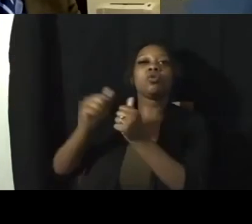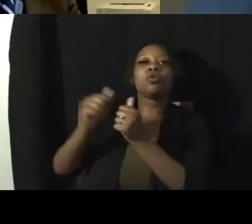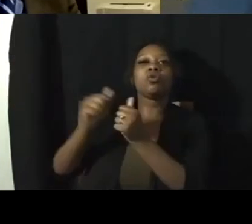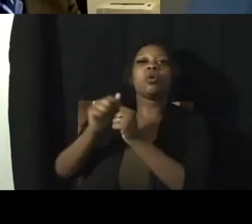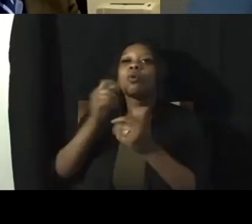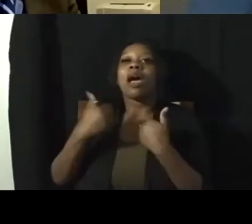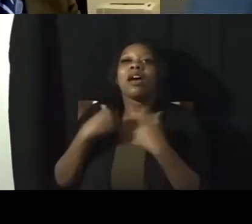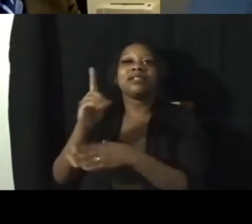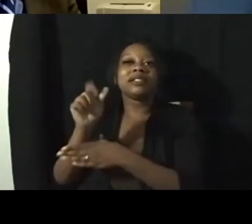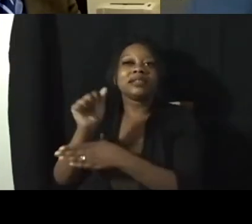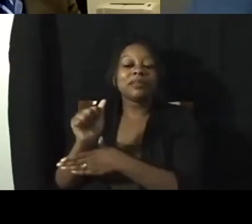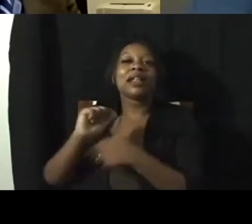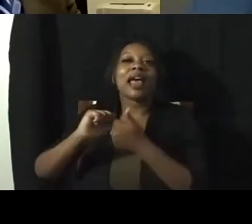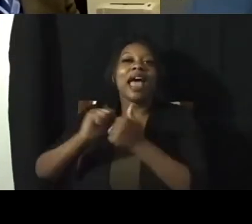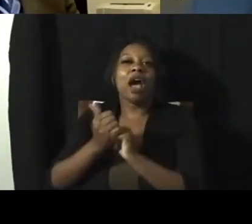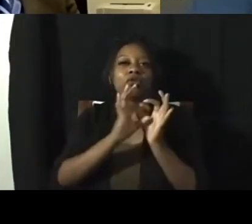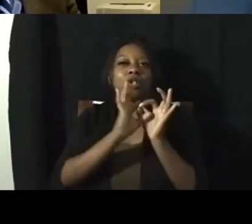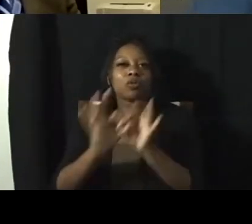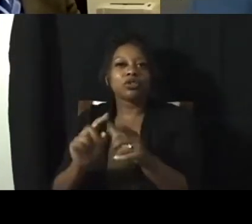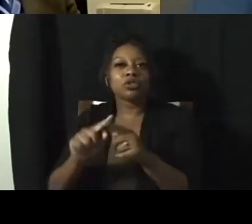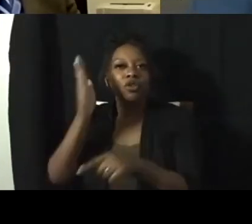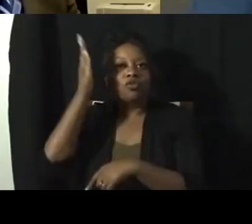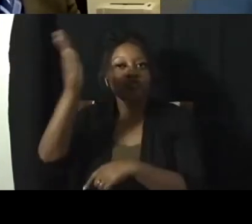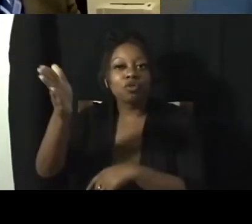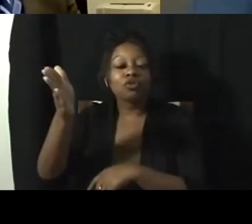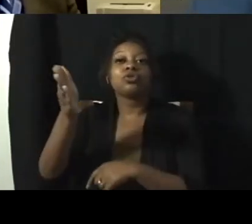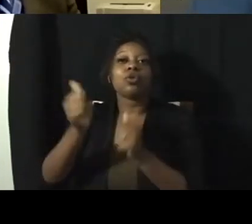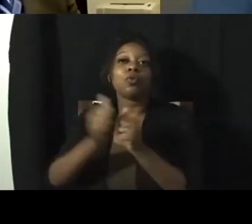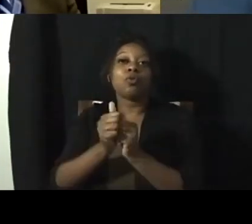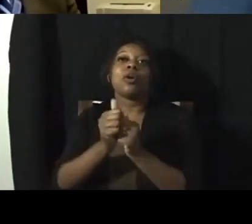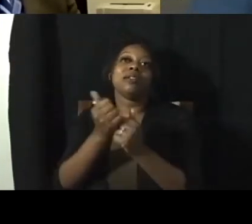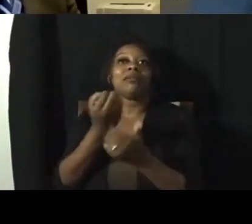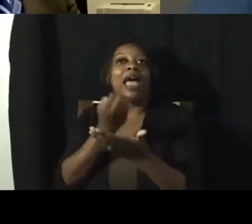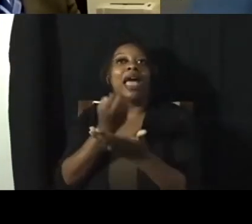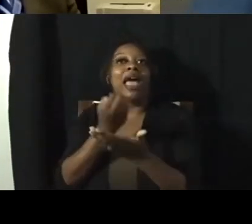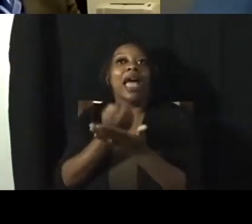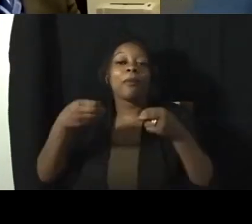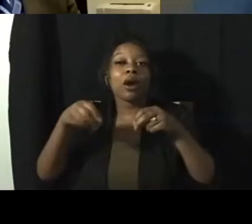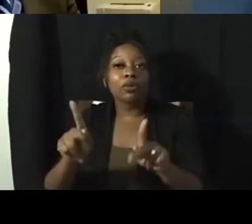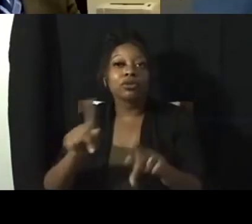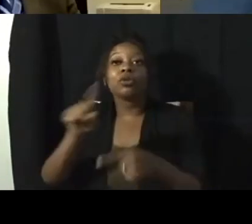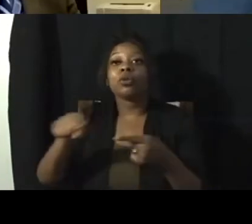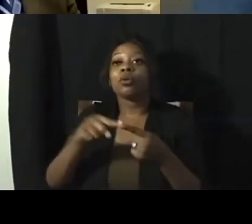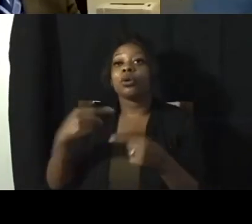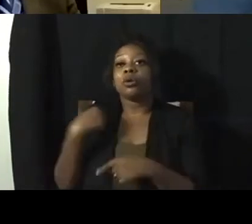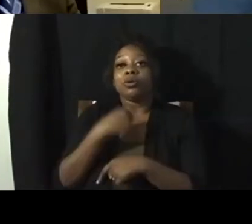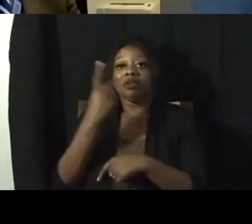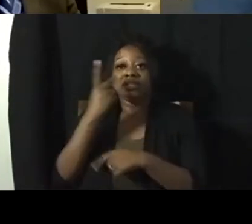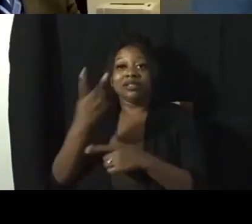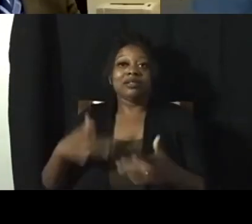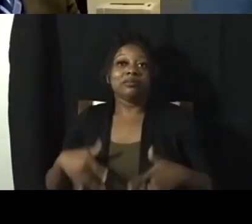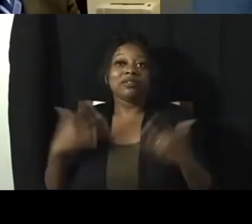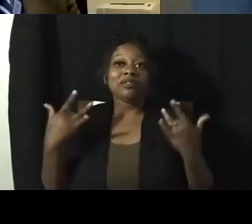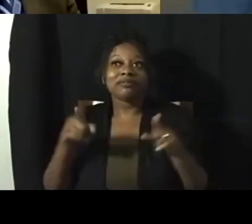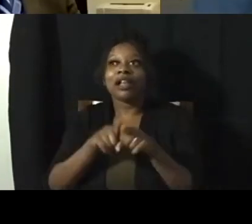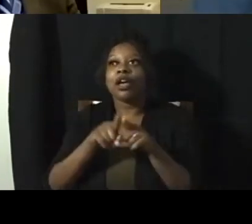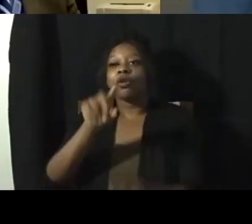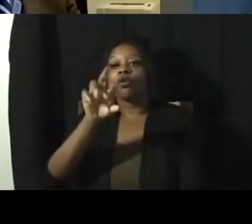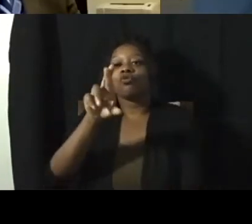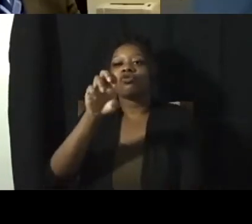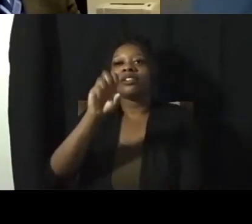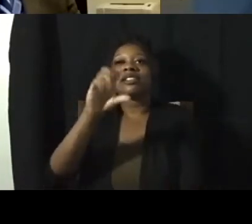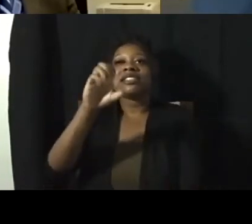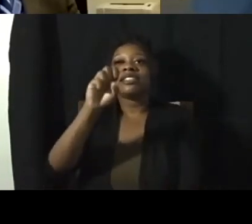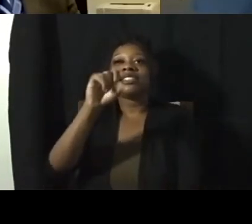relates to the future of economic opportunity. But when we see events like recessions occur, where persons